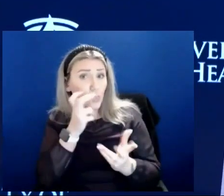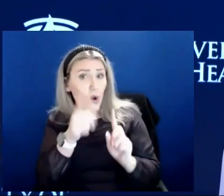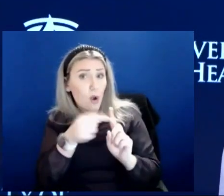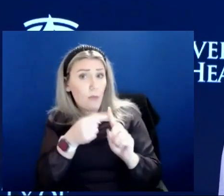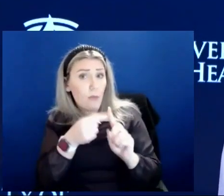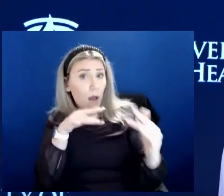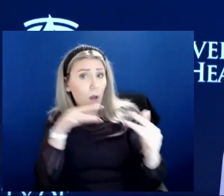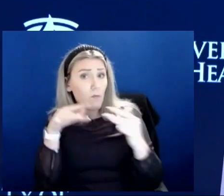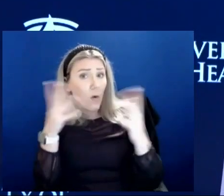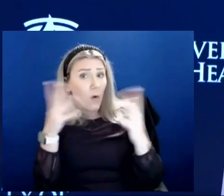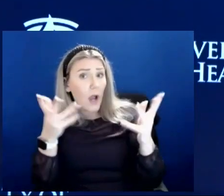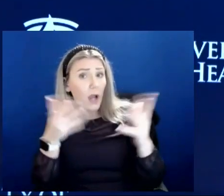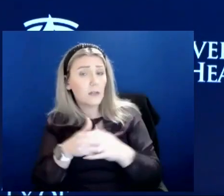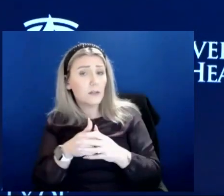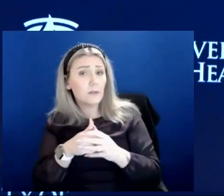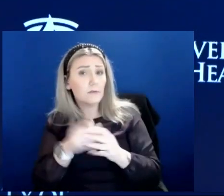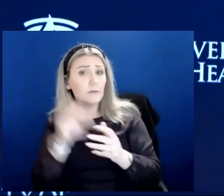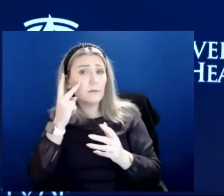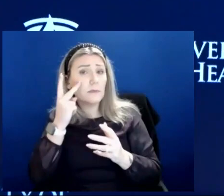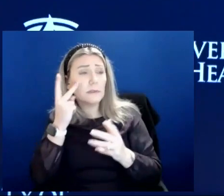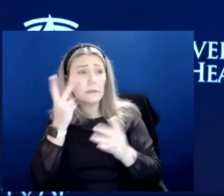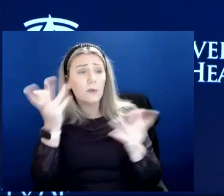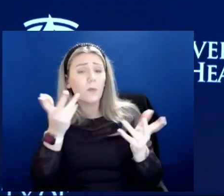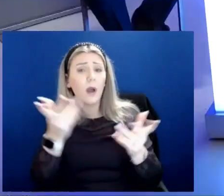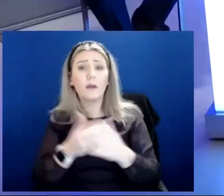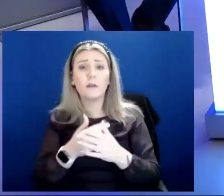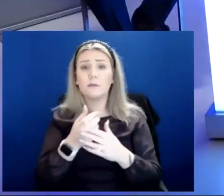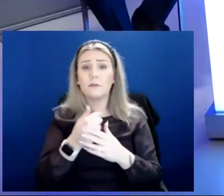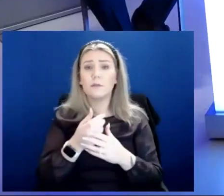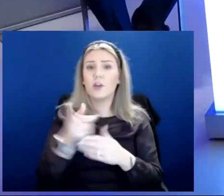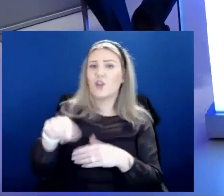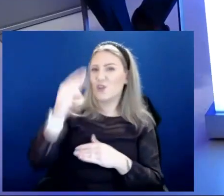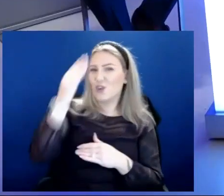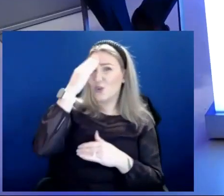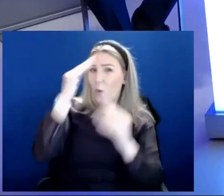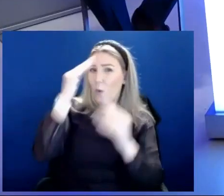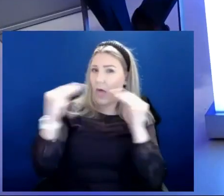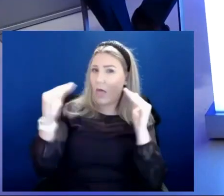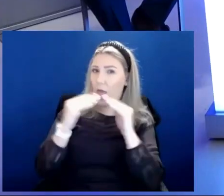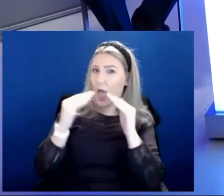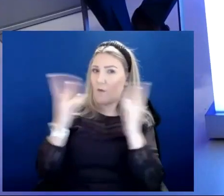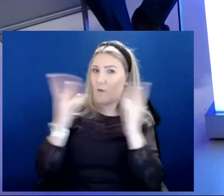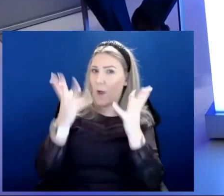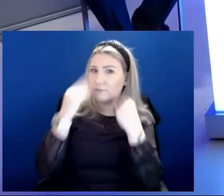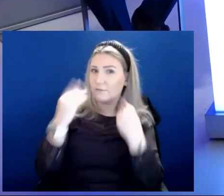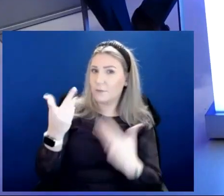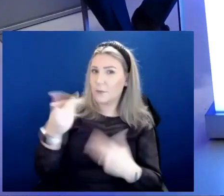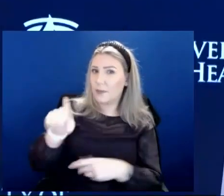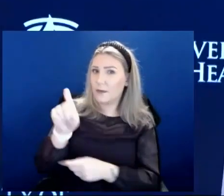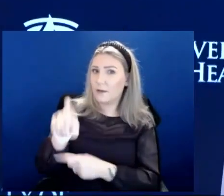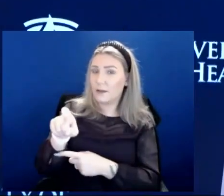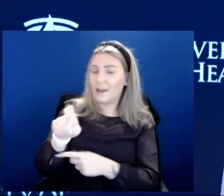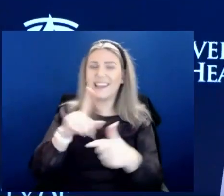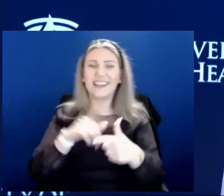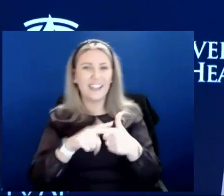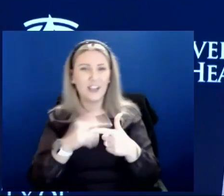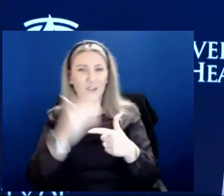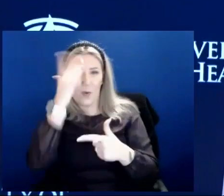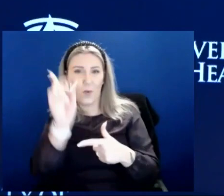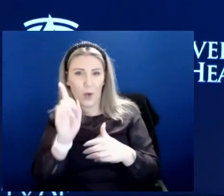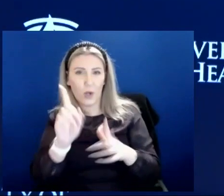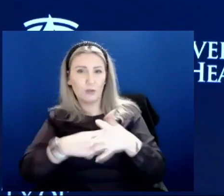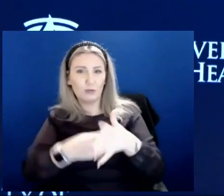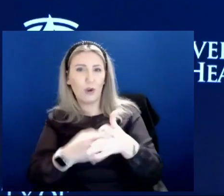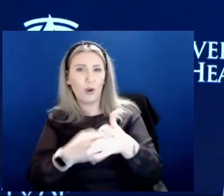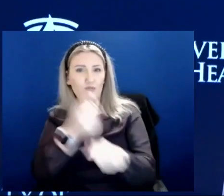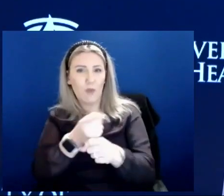Yeah. What have you seen? Some kids are not. Because then you'll know the level of what information they need. Right, then you'll know where to start, right, what they've heard and seen.